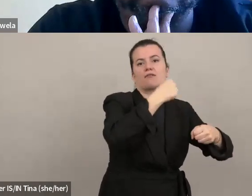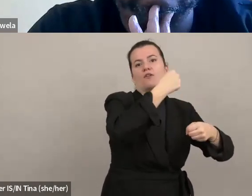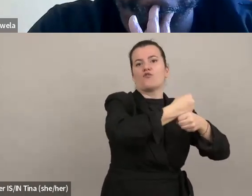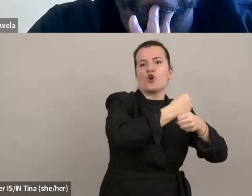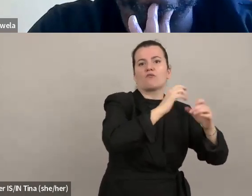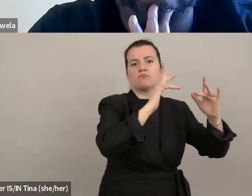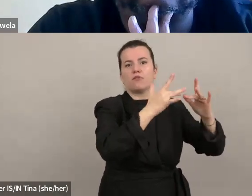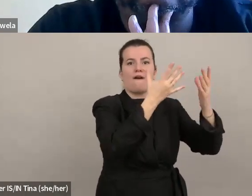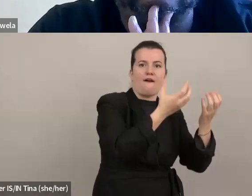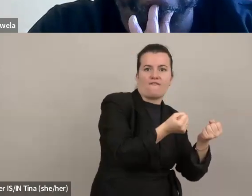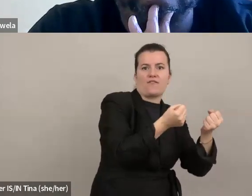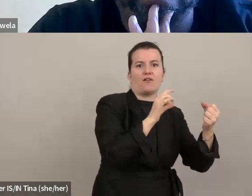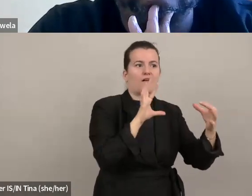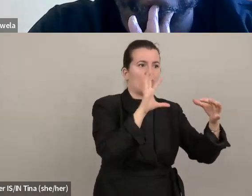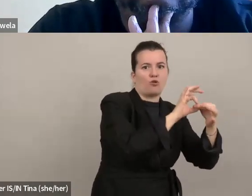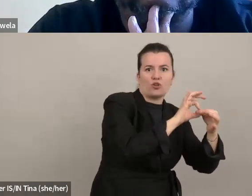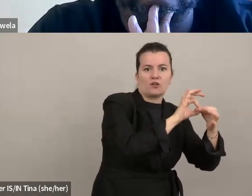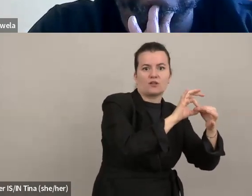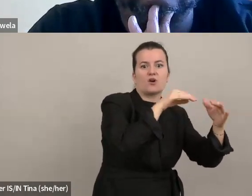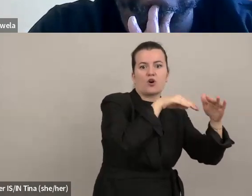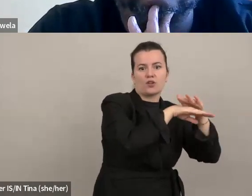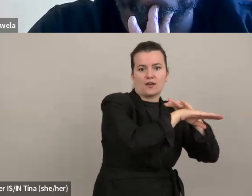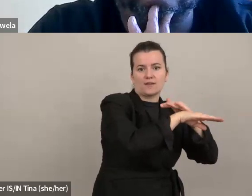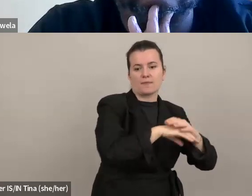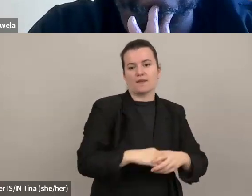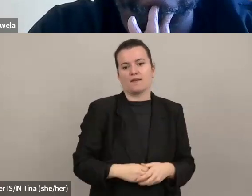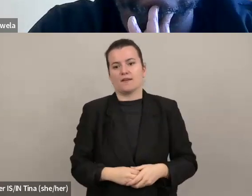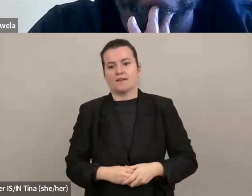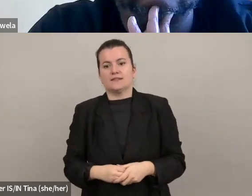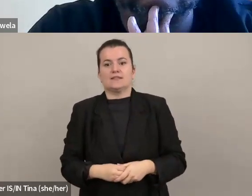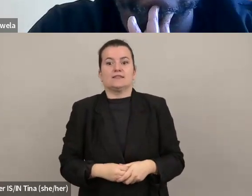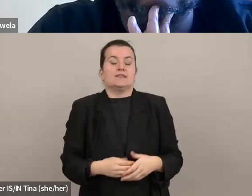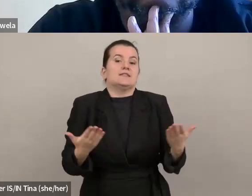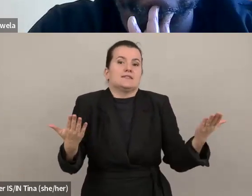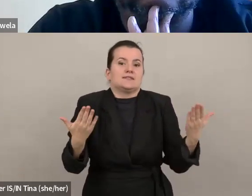Yeah, and in turn, of course, it would also be a question. I mean,